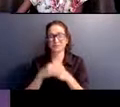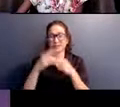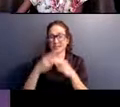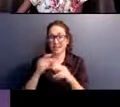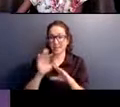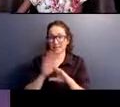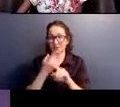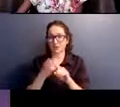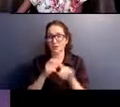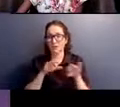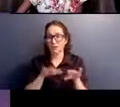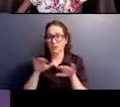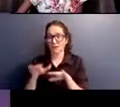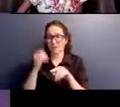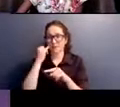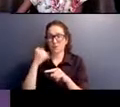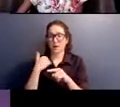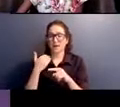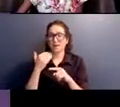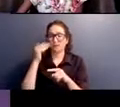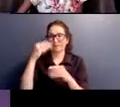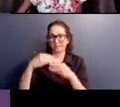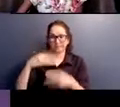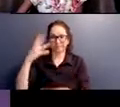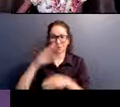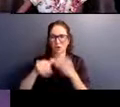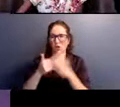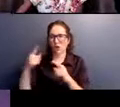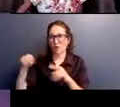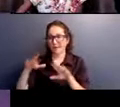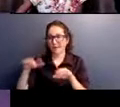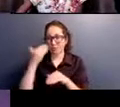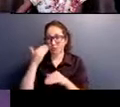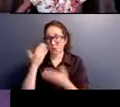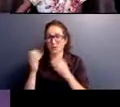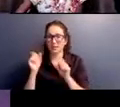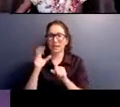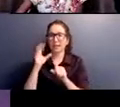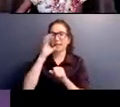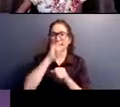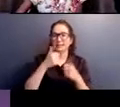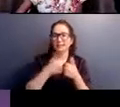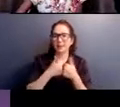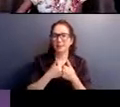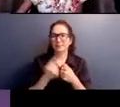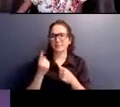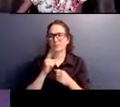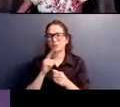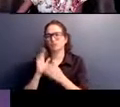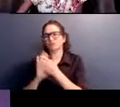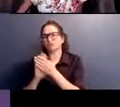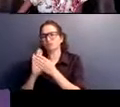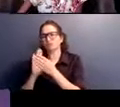from the rhythm. If you have a group of songs that all the kids know, see if they can do a little guessing game. Somebody clap the